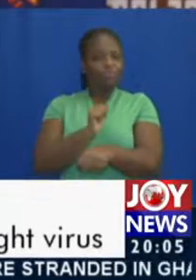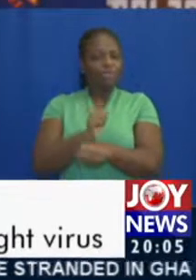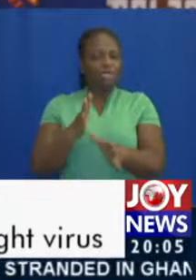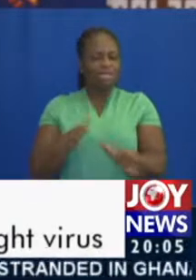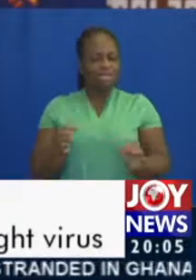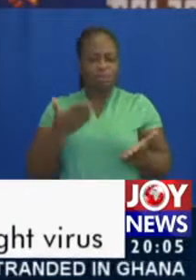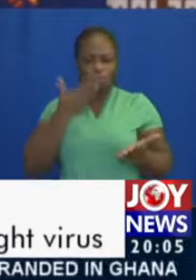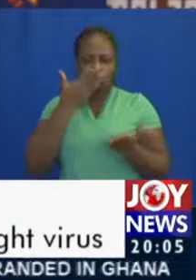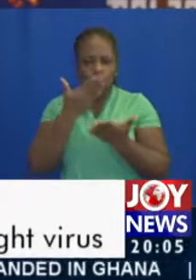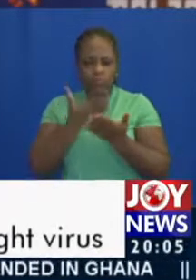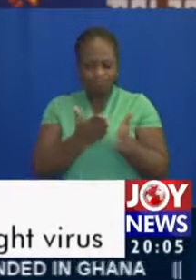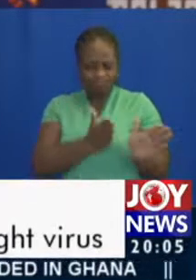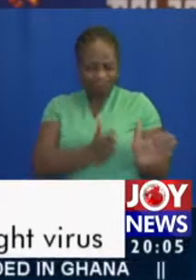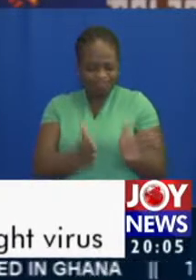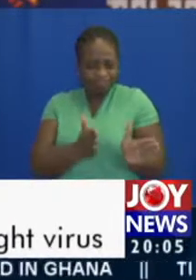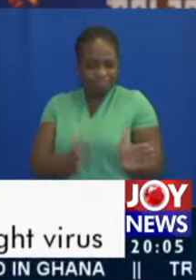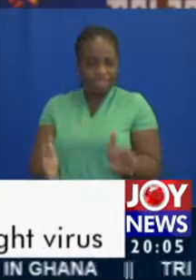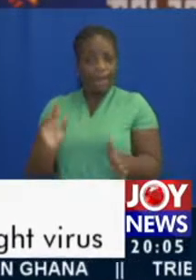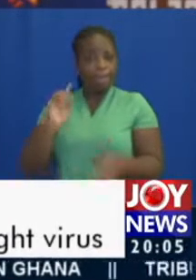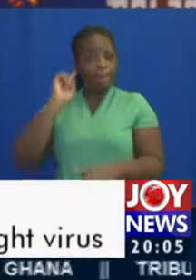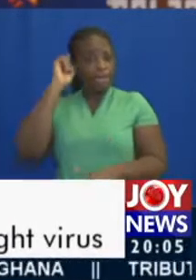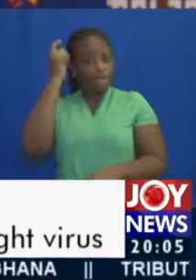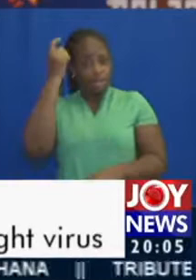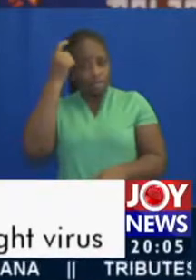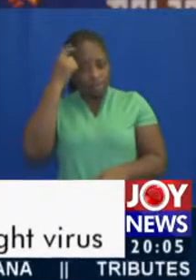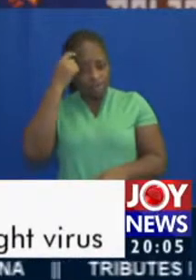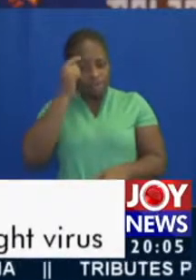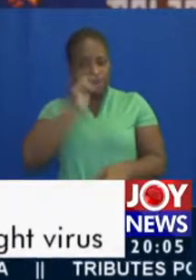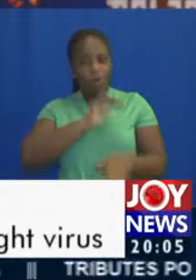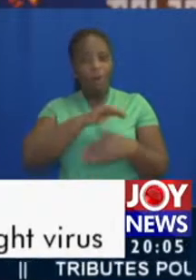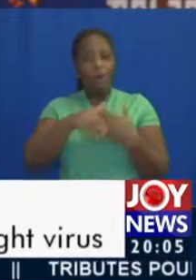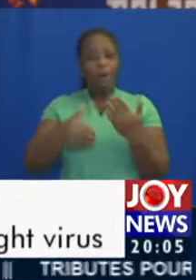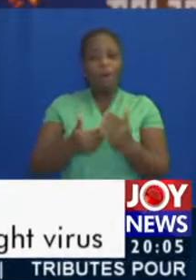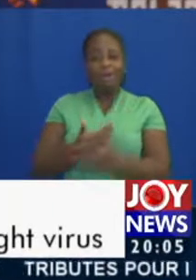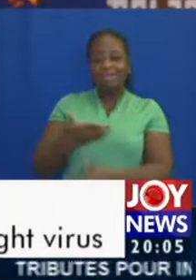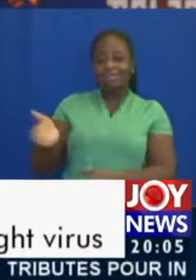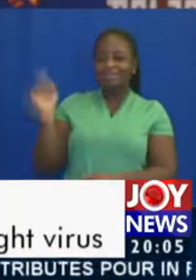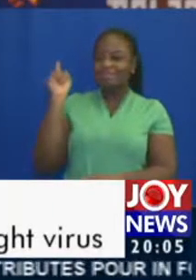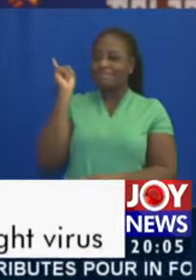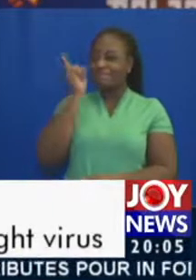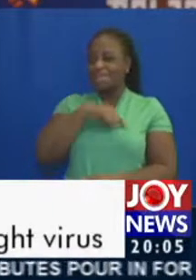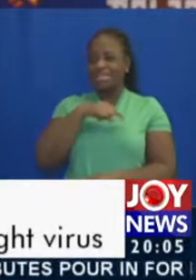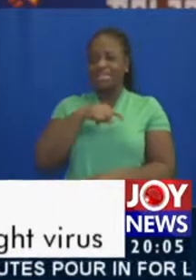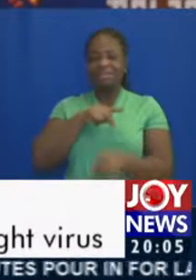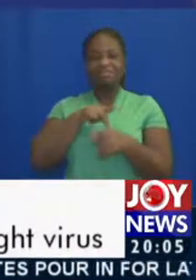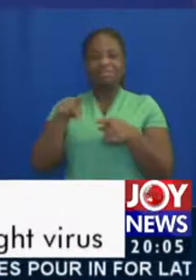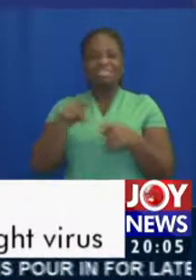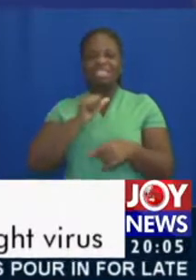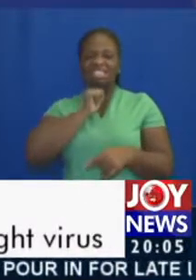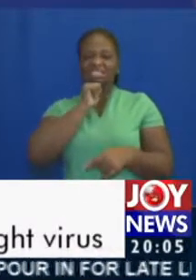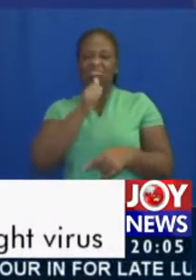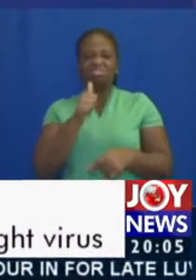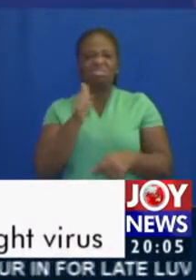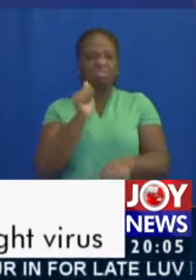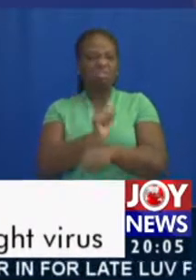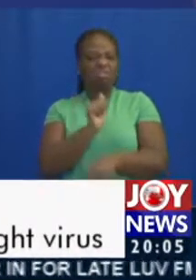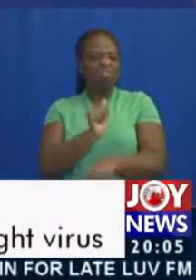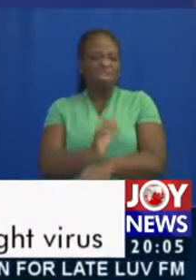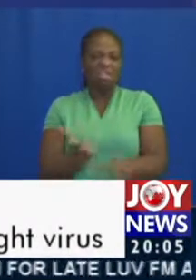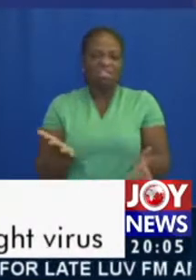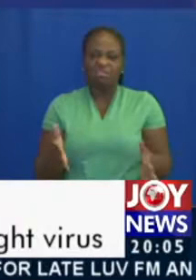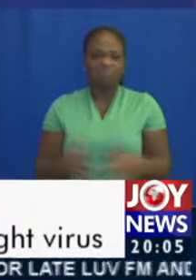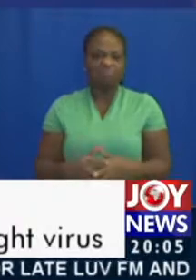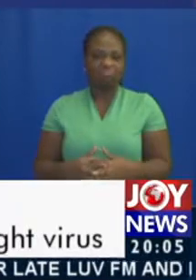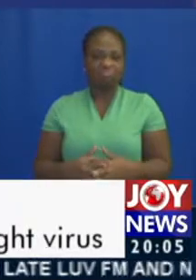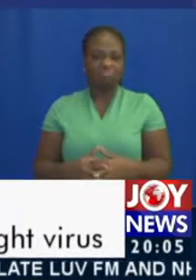put in place by government, these prophecies of doom did not materialize.